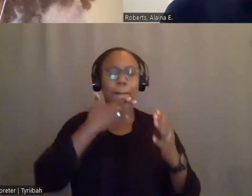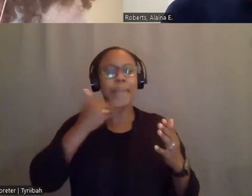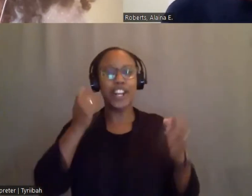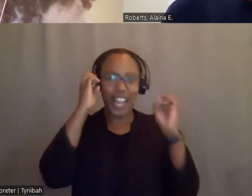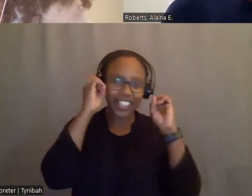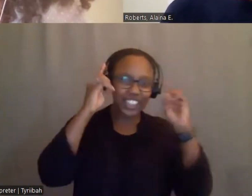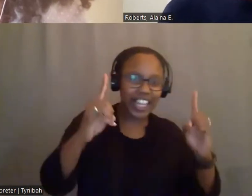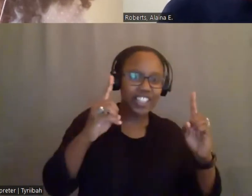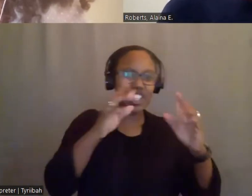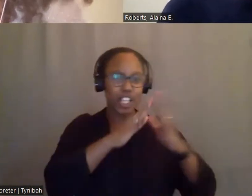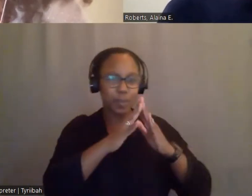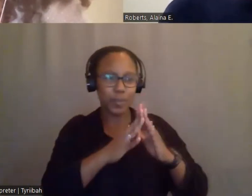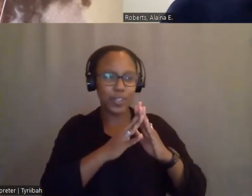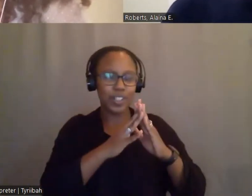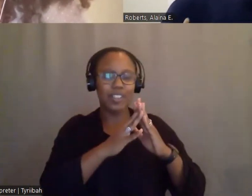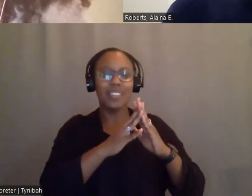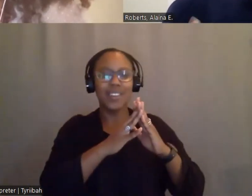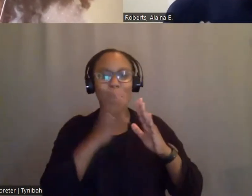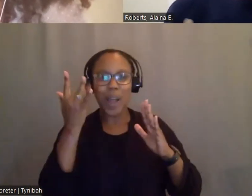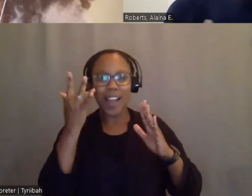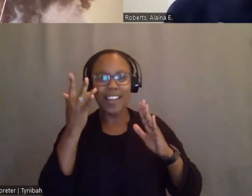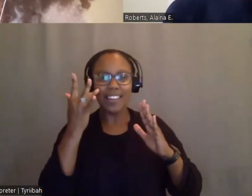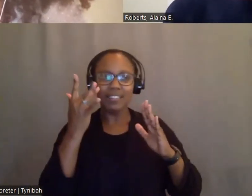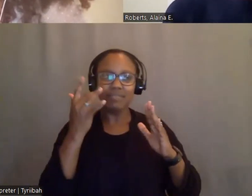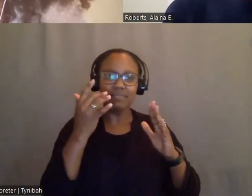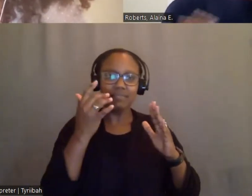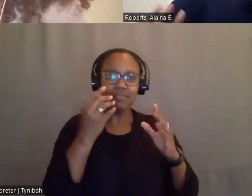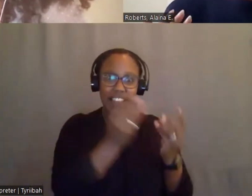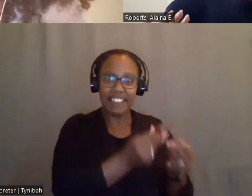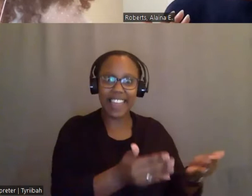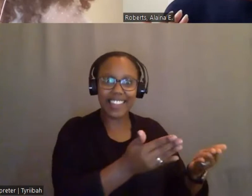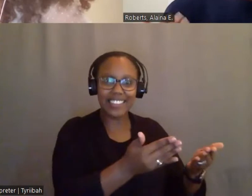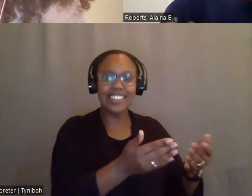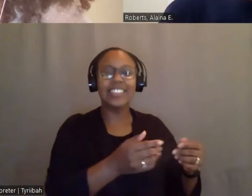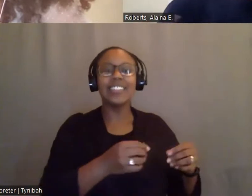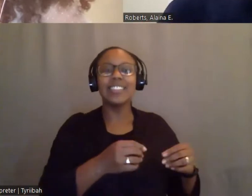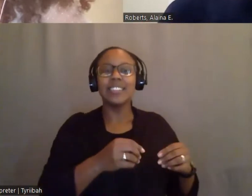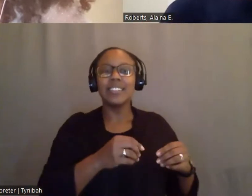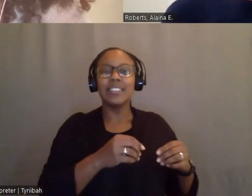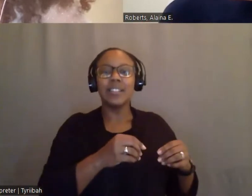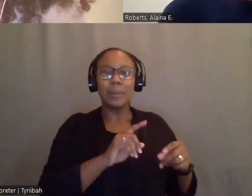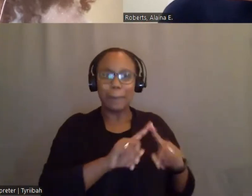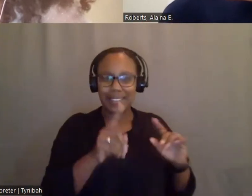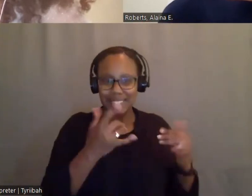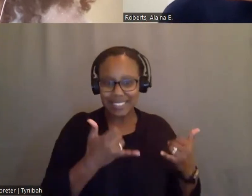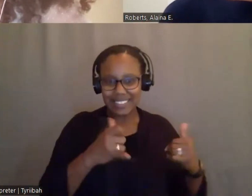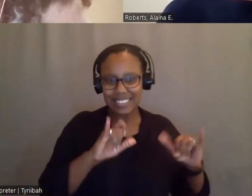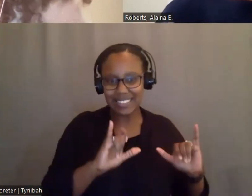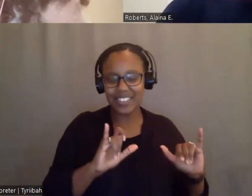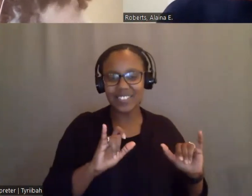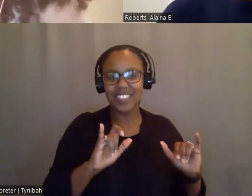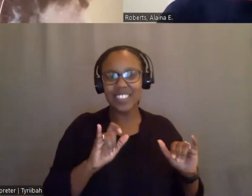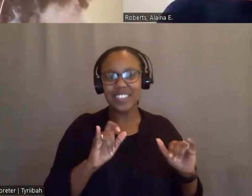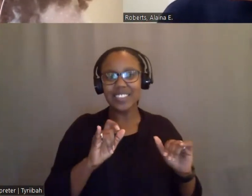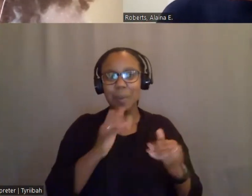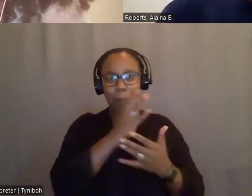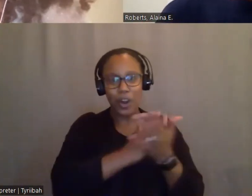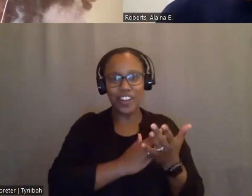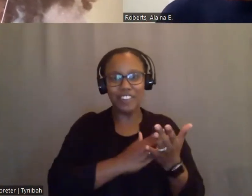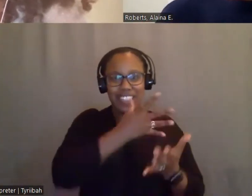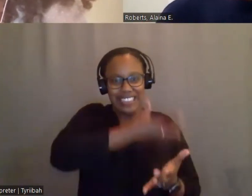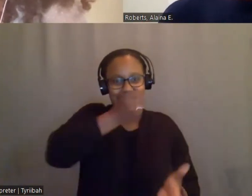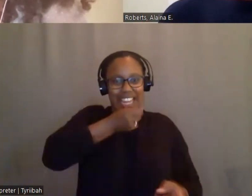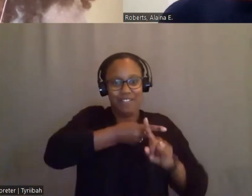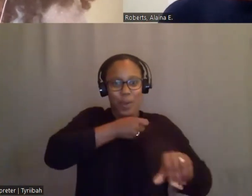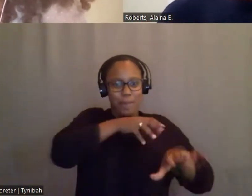because of this land. But of course, it is also part of this greater Native American dispossession. And so they're giving them land that isn't